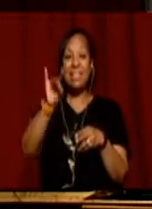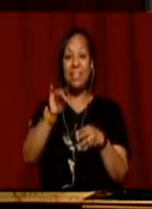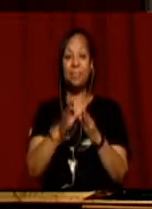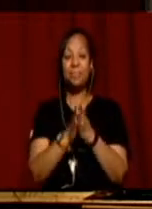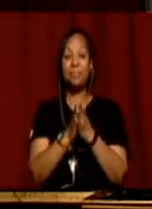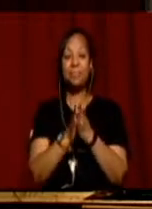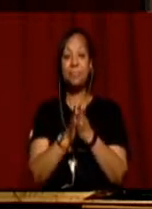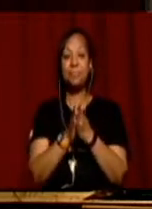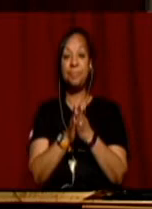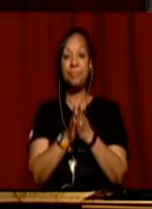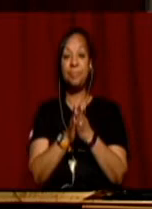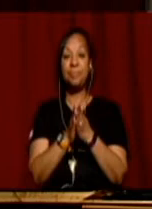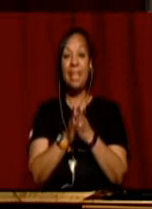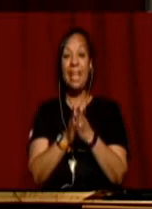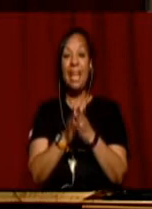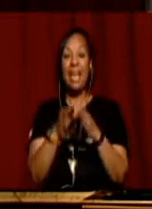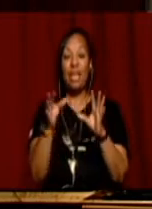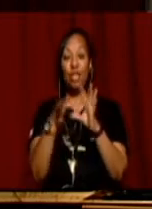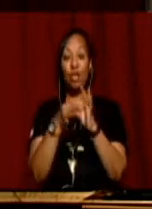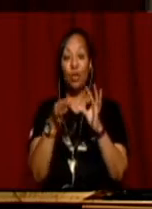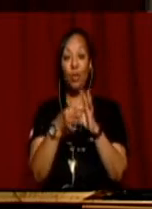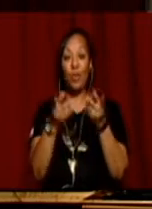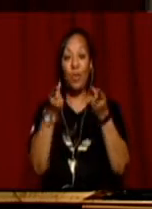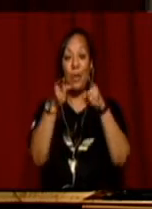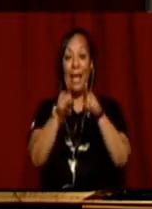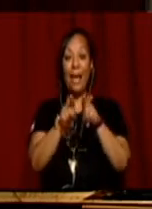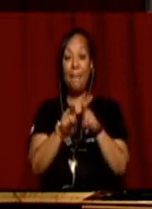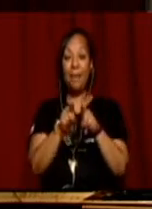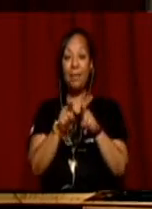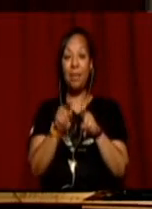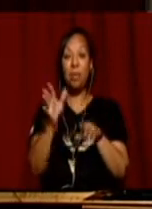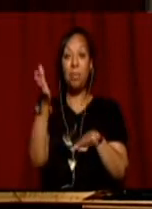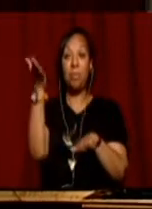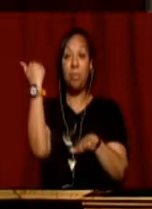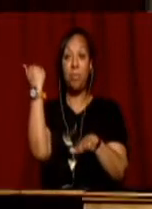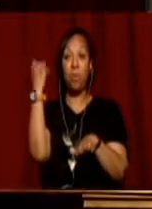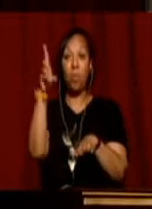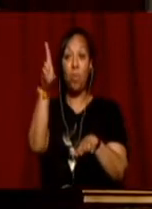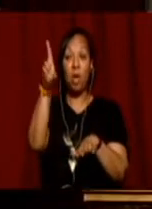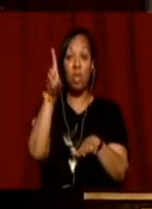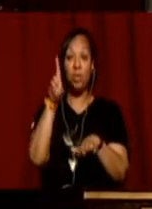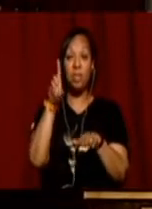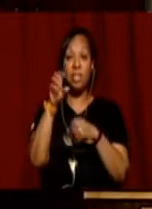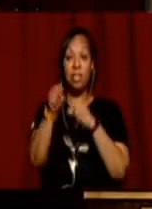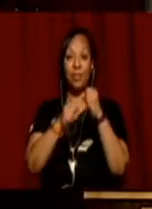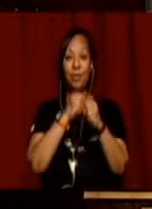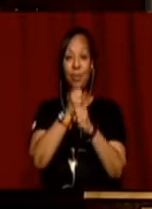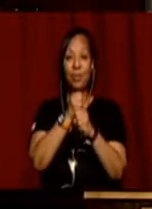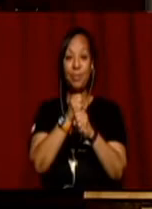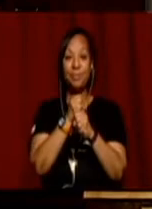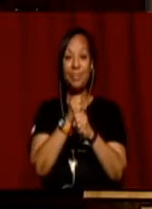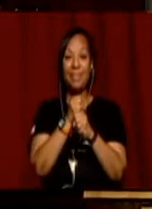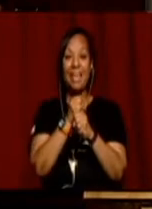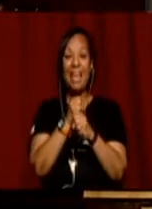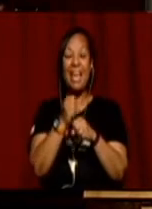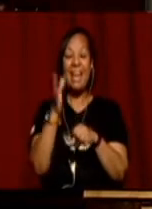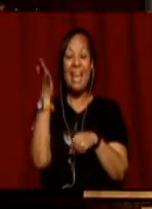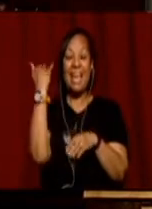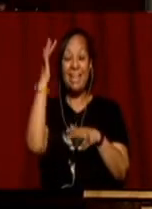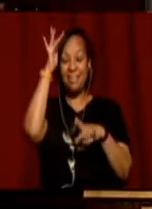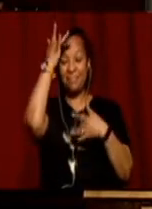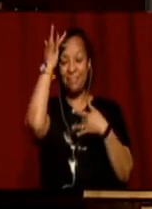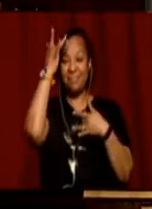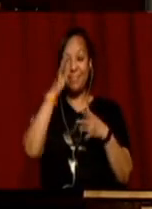picked up. And it's a story about what happened in the pandemic 100 years ago. And we also had an influenza